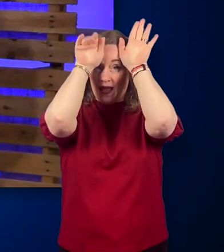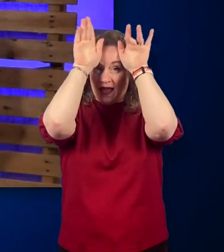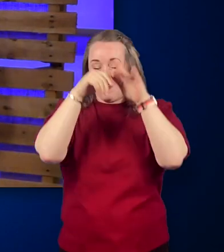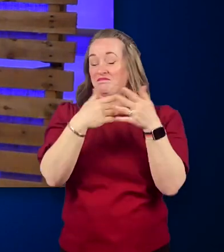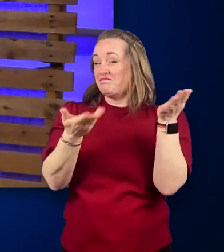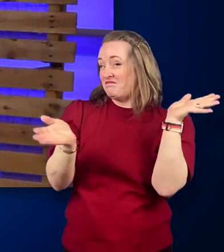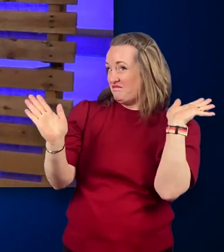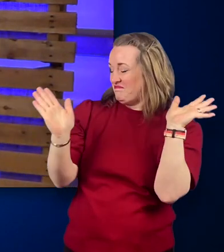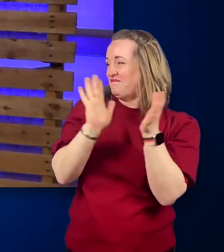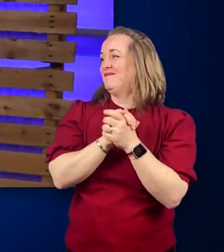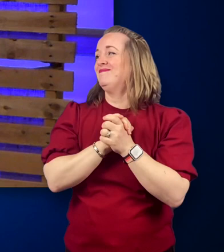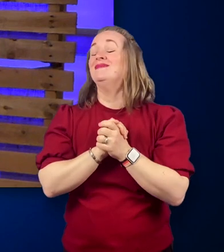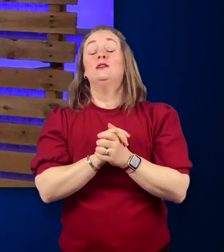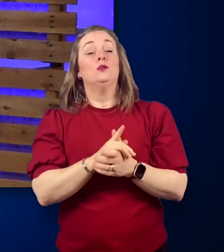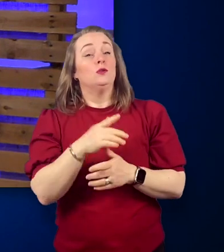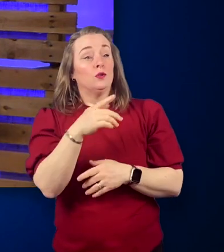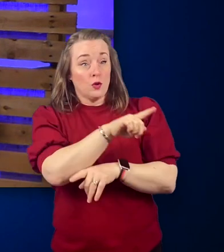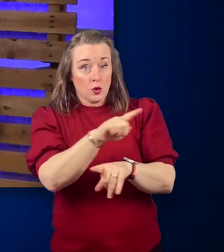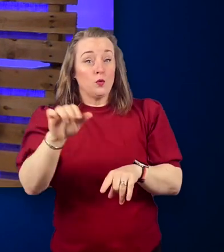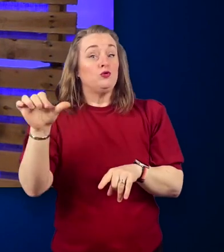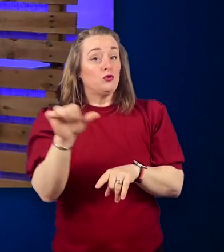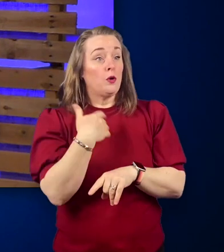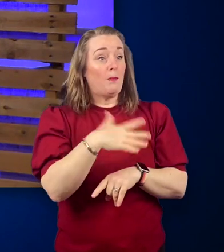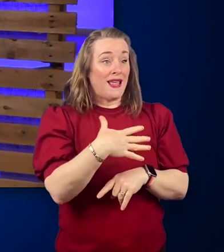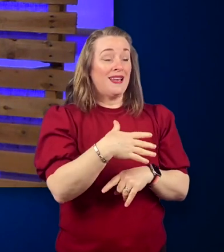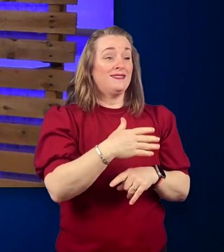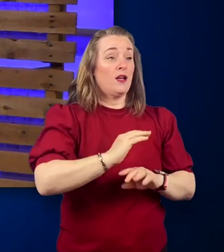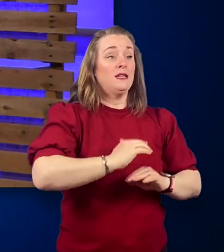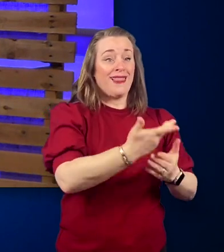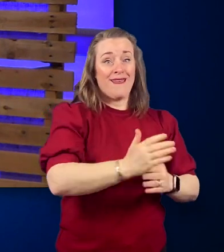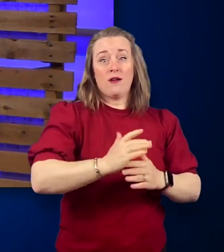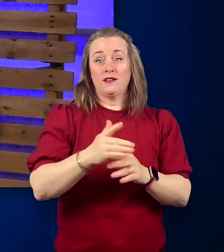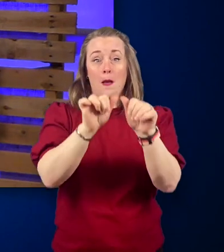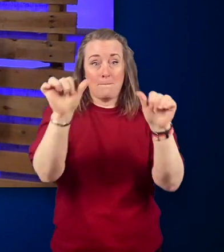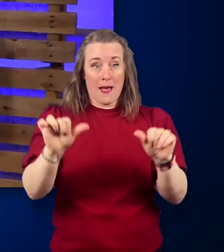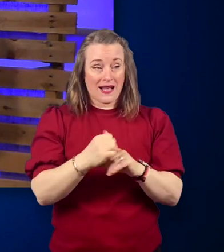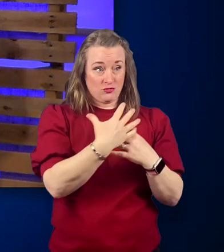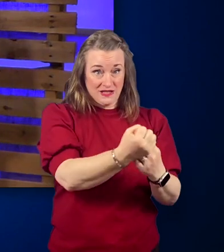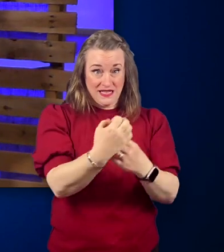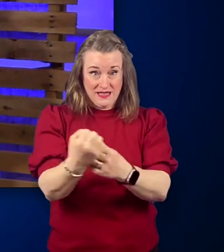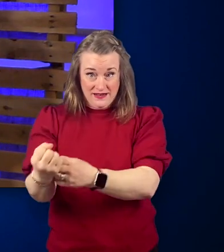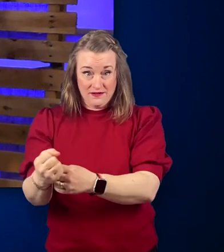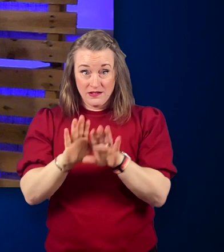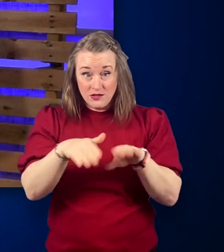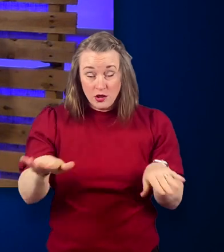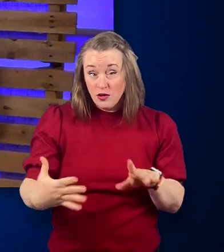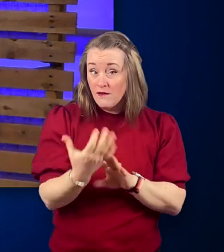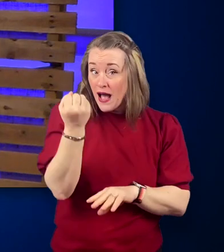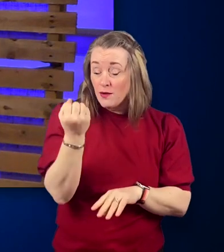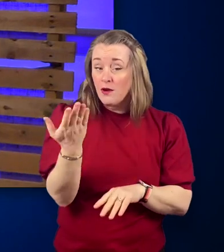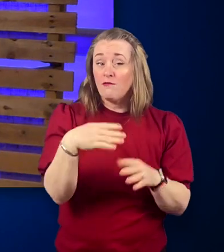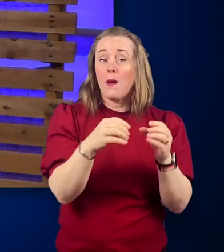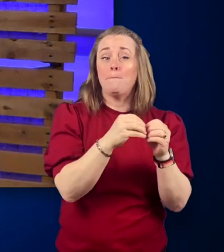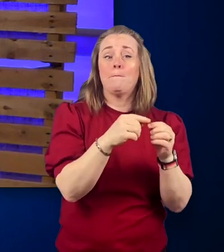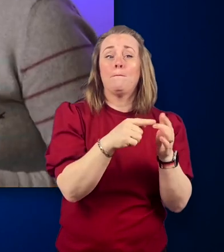Ta-da! So, you should have all had packs delivered to your homes and you kids. You should have found a pack that Bethany put